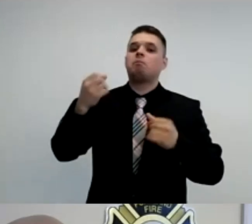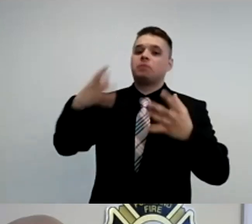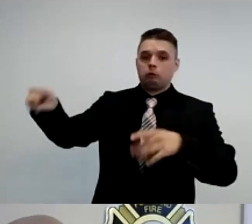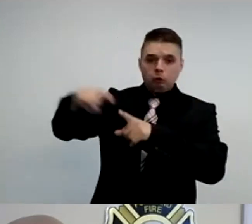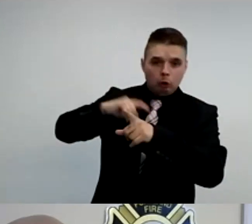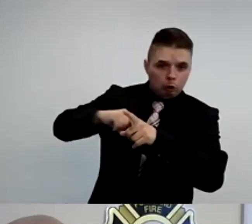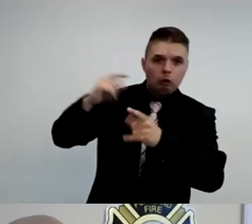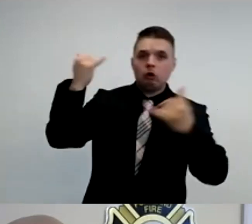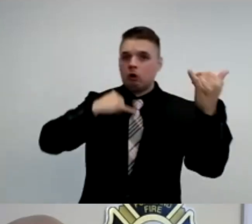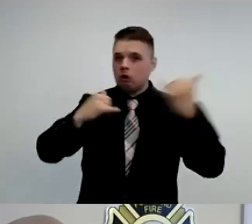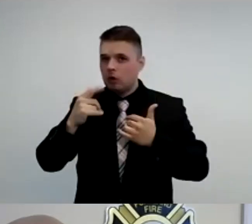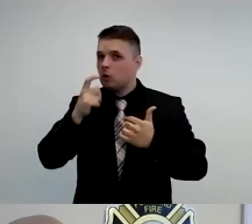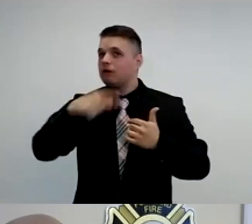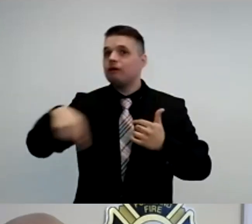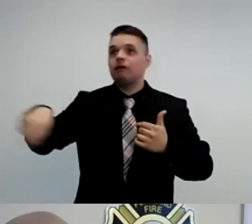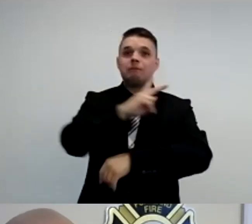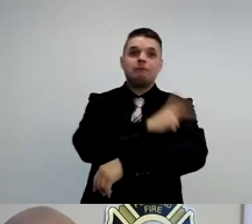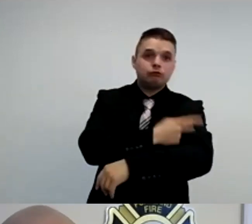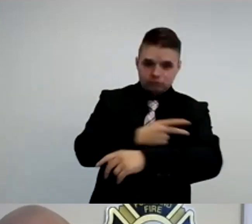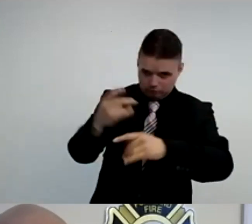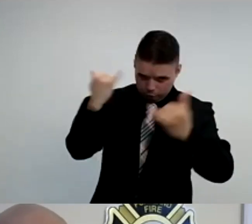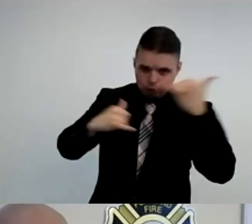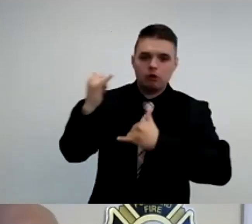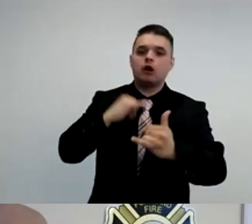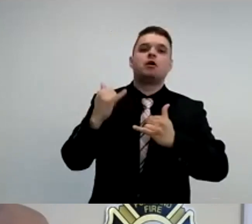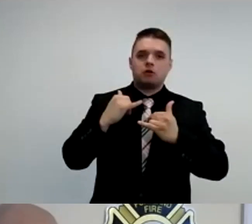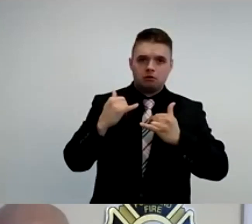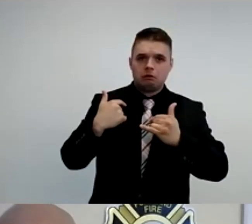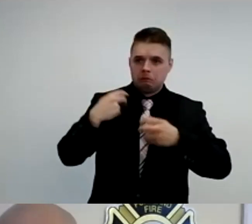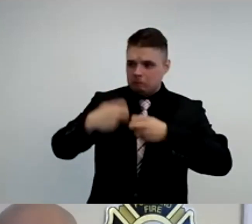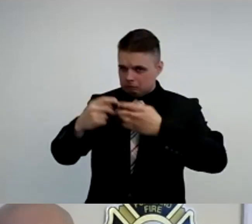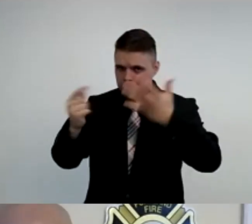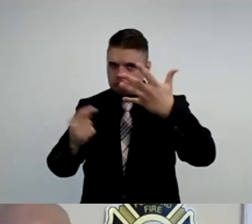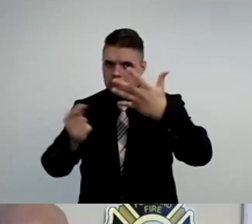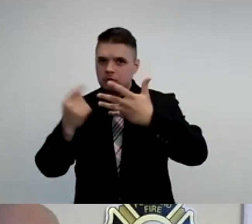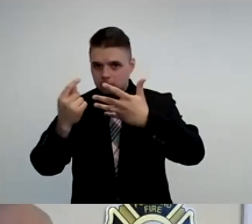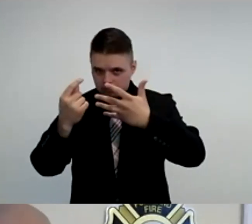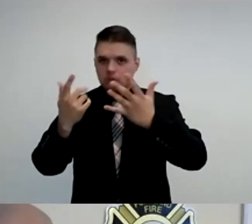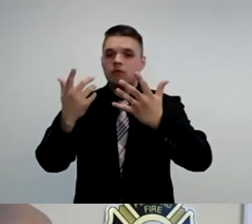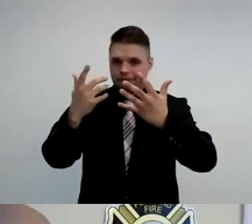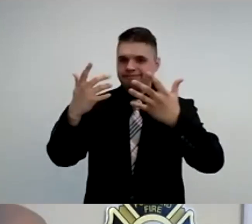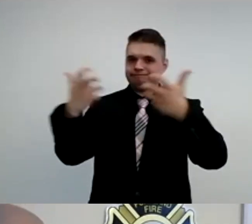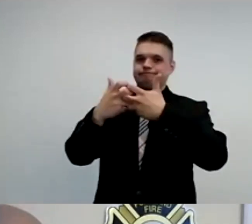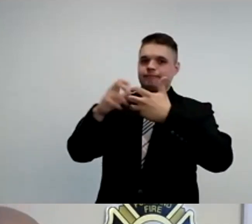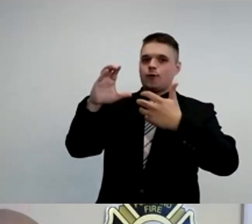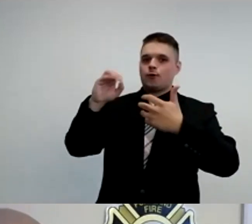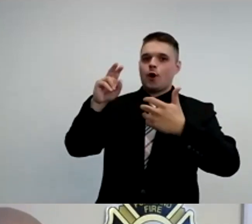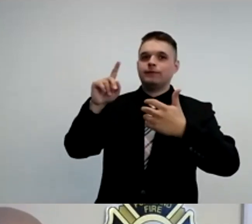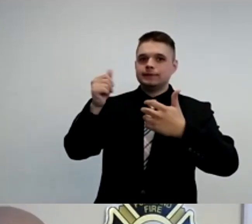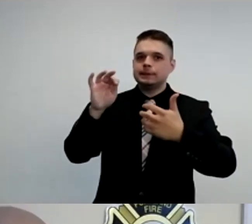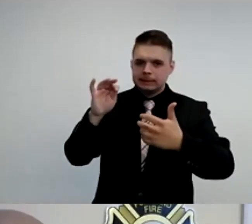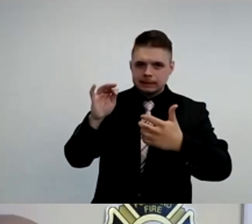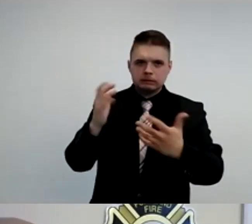of patients who may have symptoms that are consistent with this pandemic. And so even before we get to the point